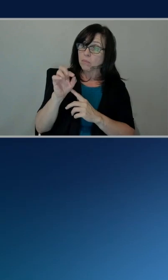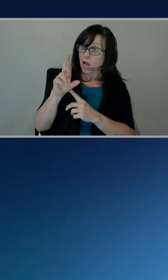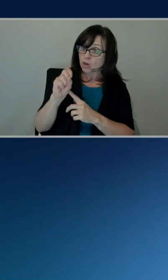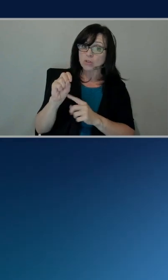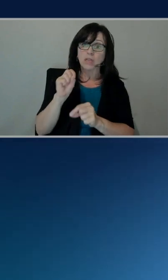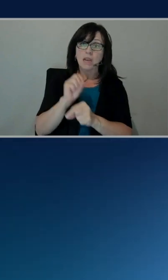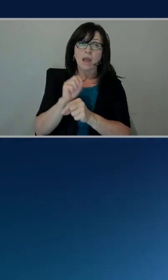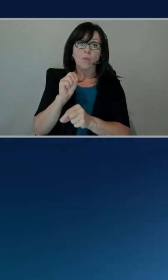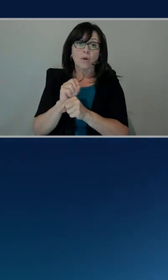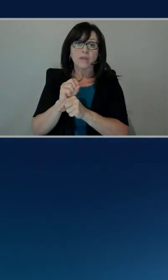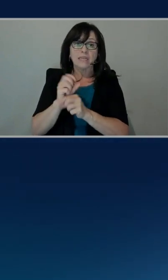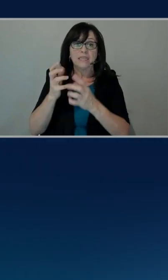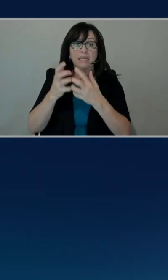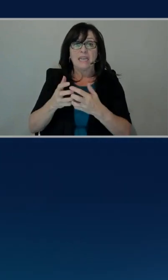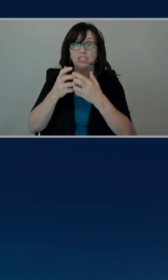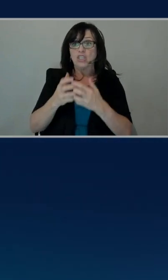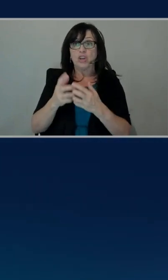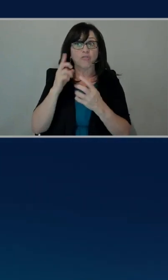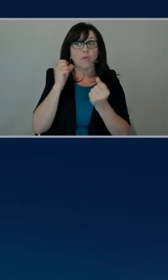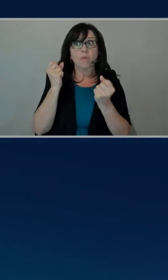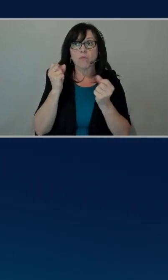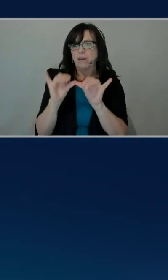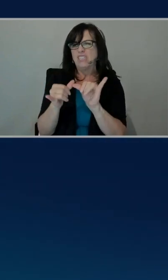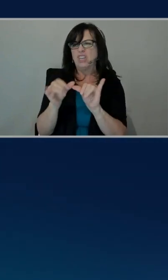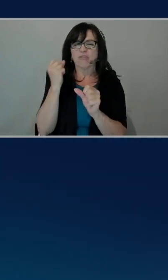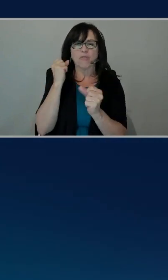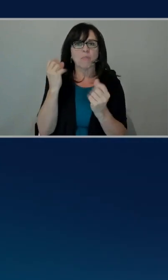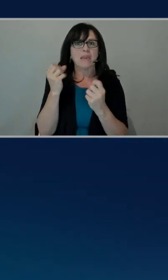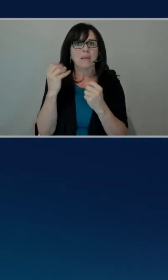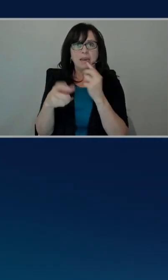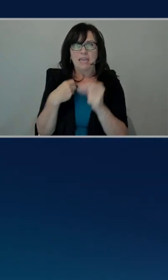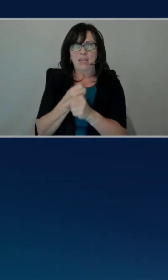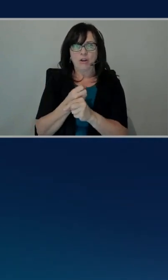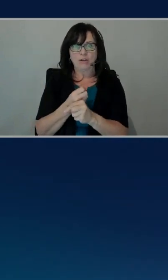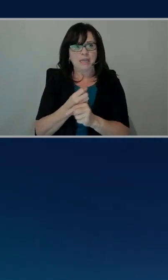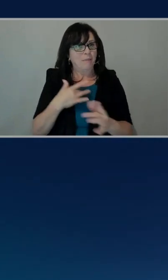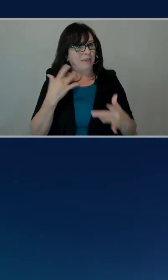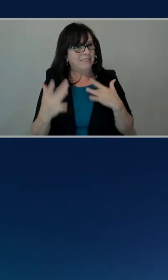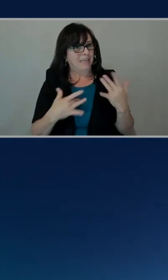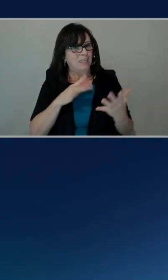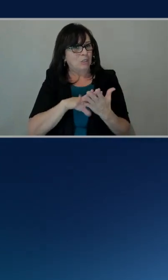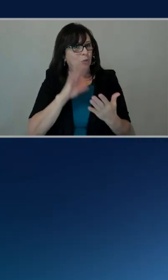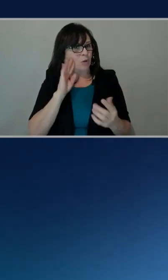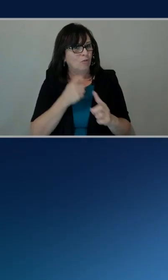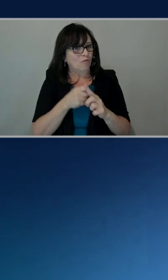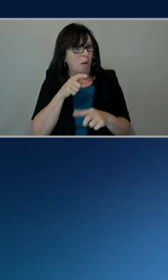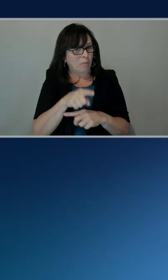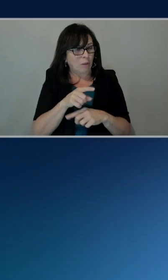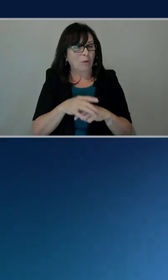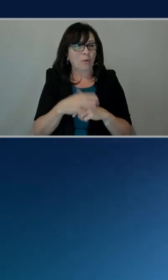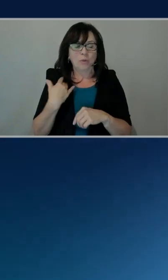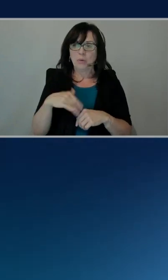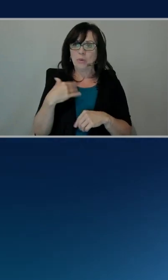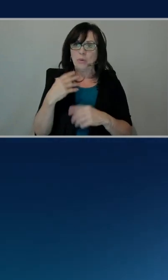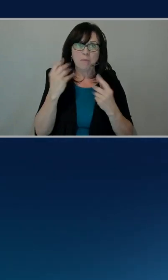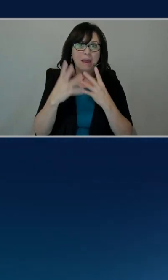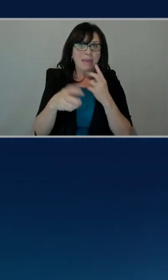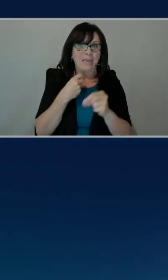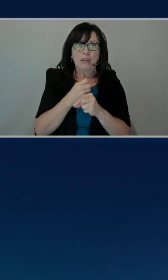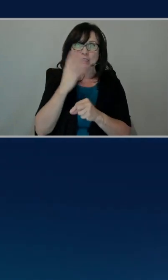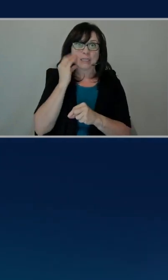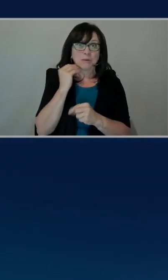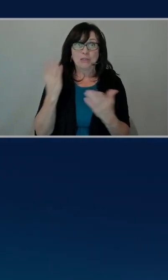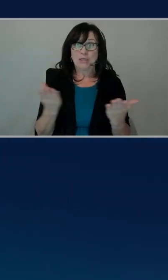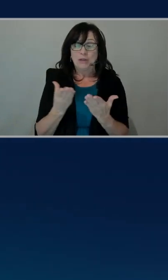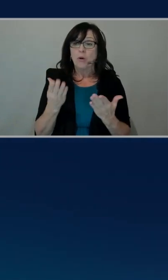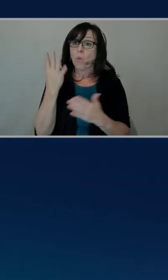engineer for many, many years. All right. That's exciting, Rupinder. I'm really excited to learn from your many years of experiences here, too, because we're going to be